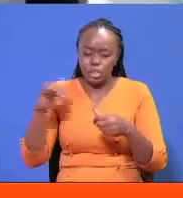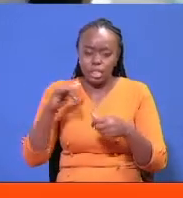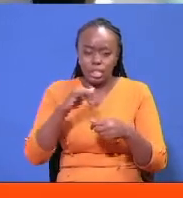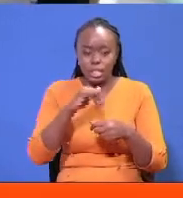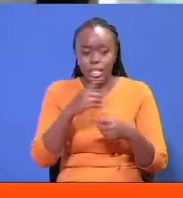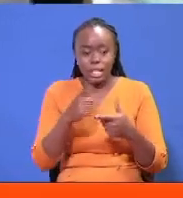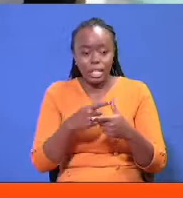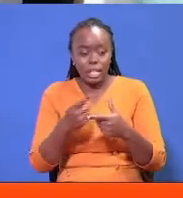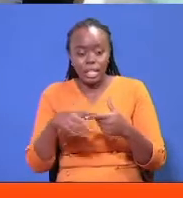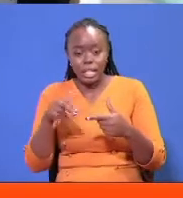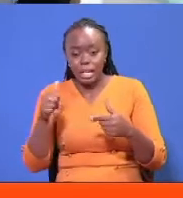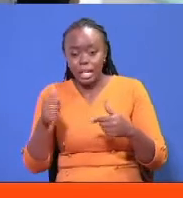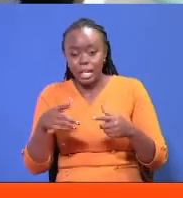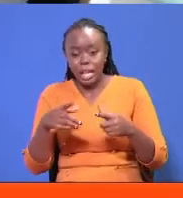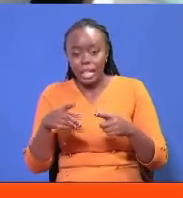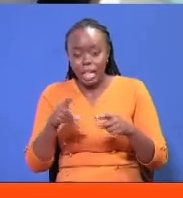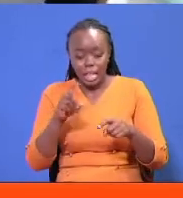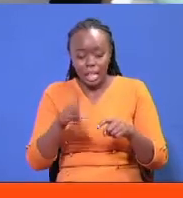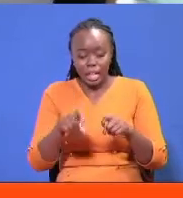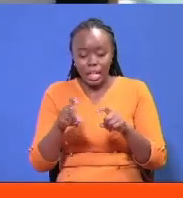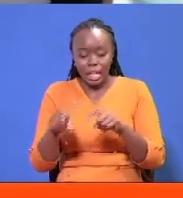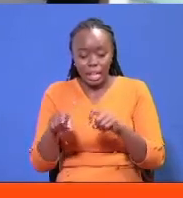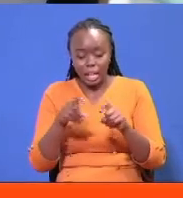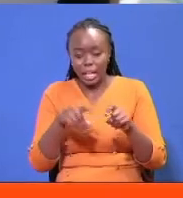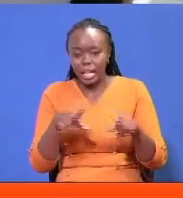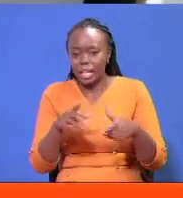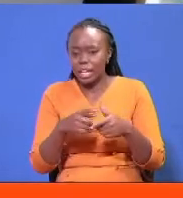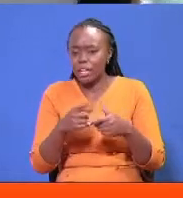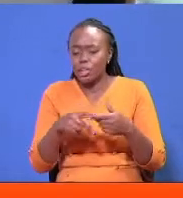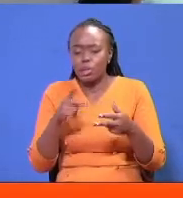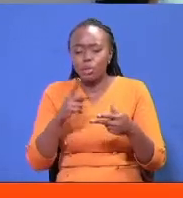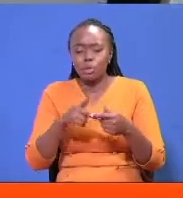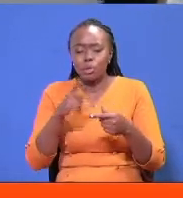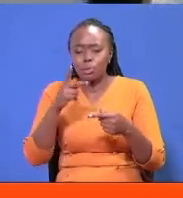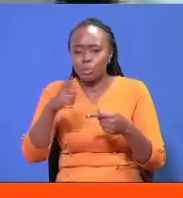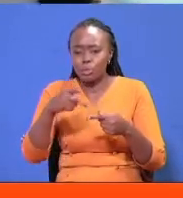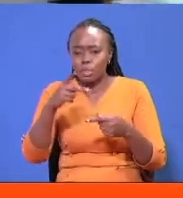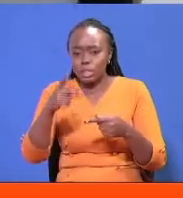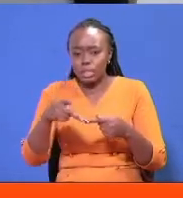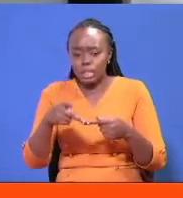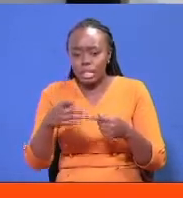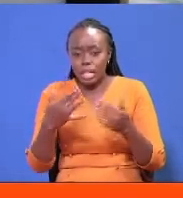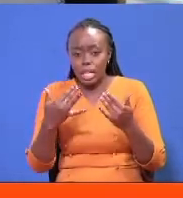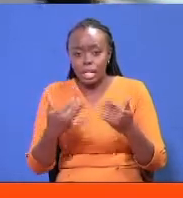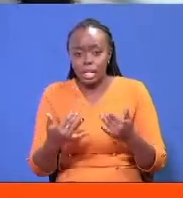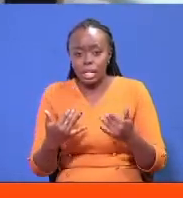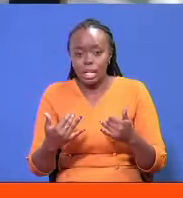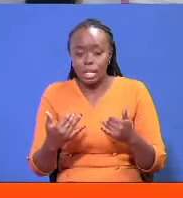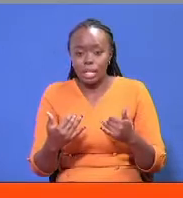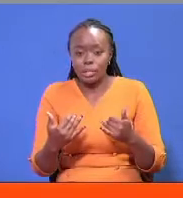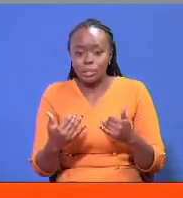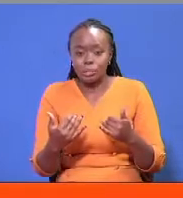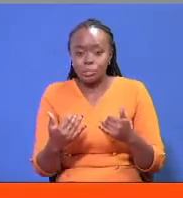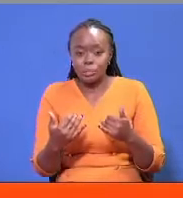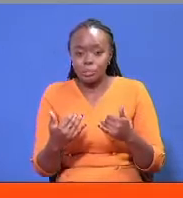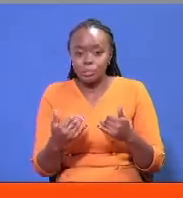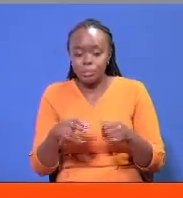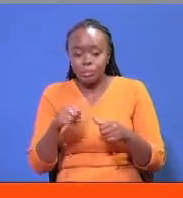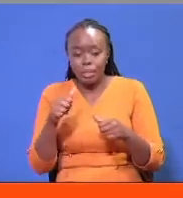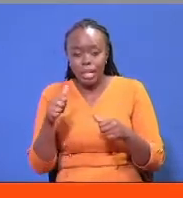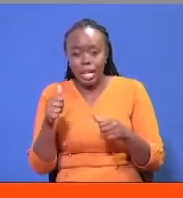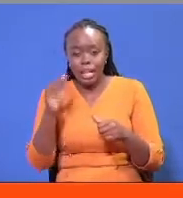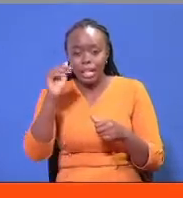the desktop-based software that does the processing. So for the